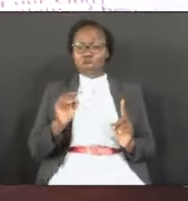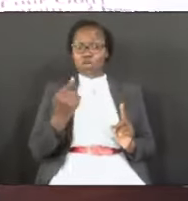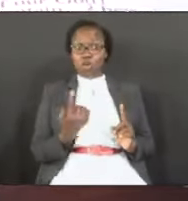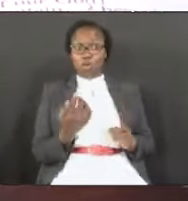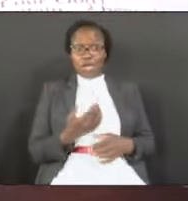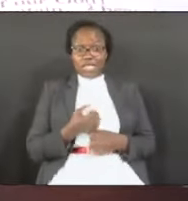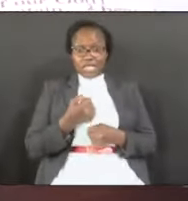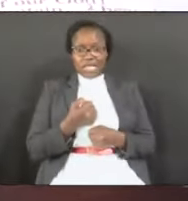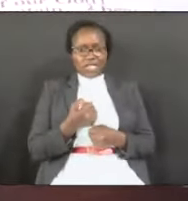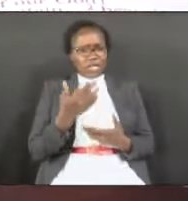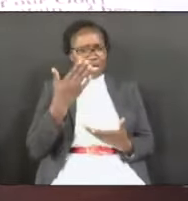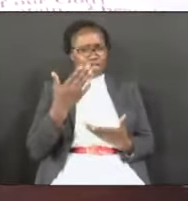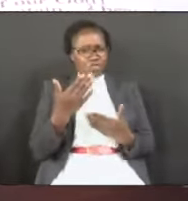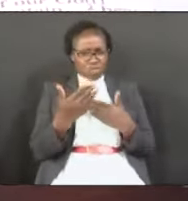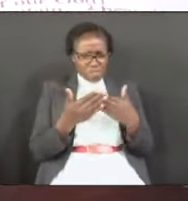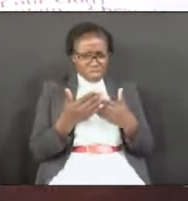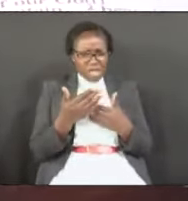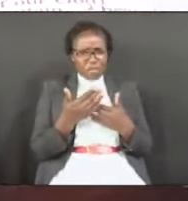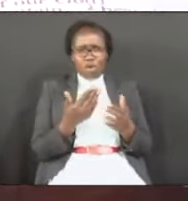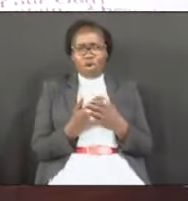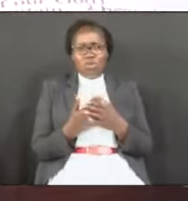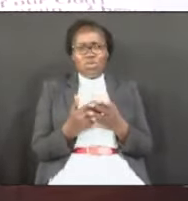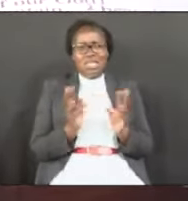trust, to lean on, or to speak to.